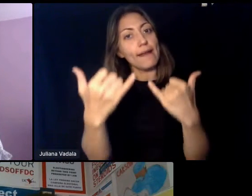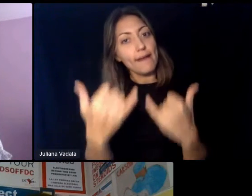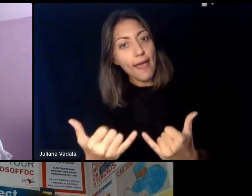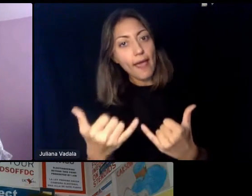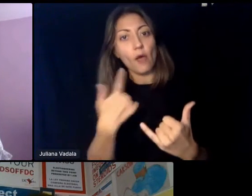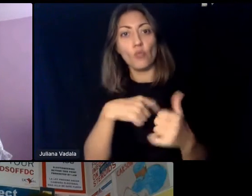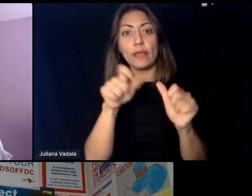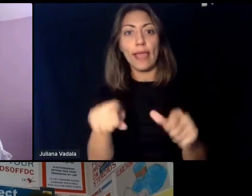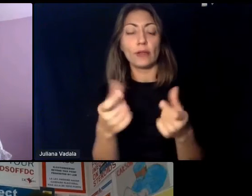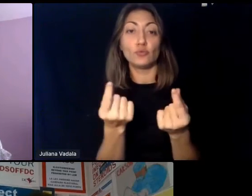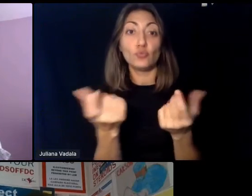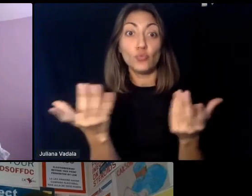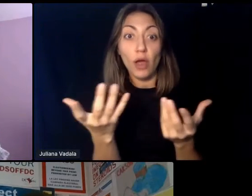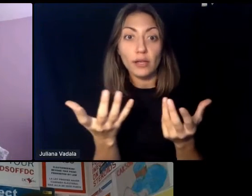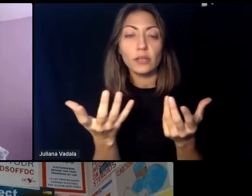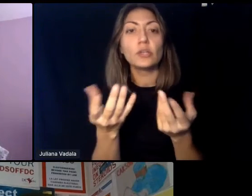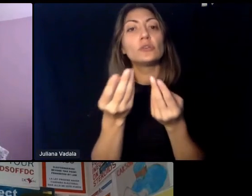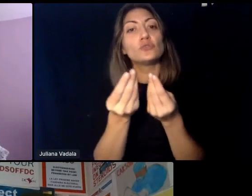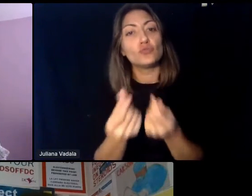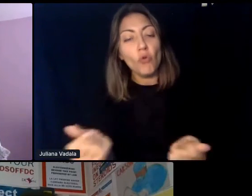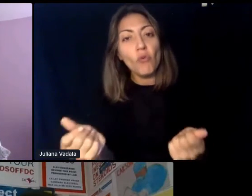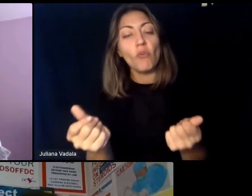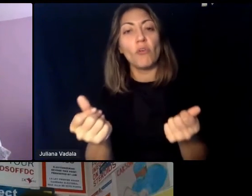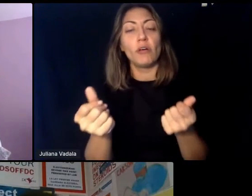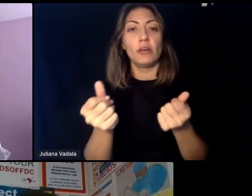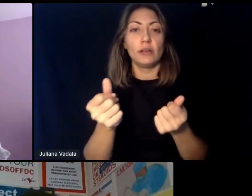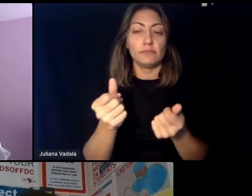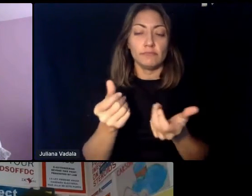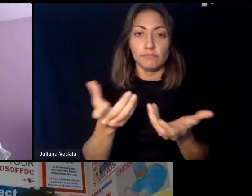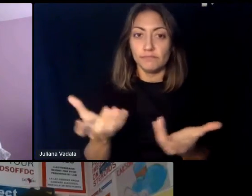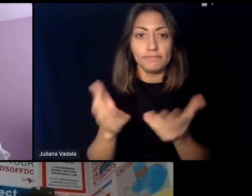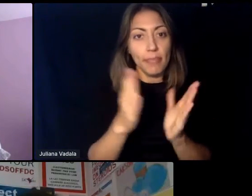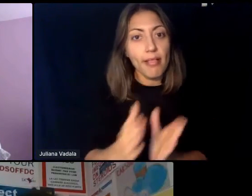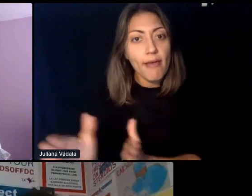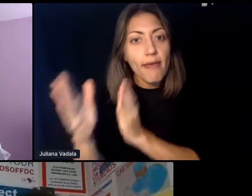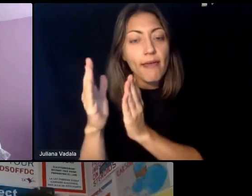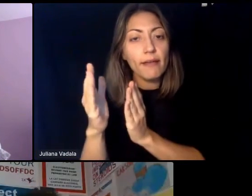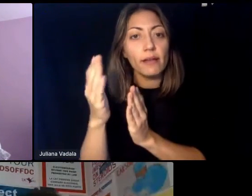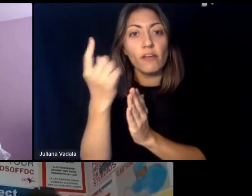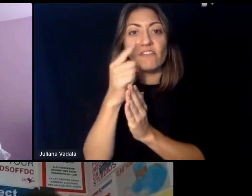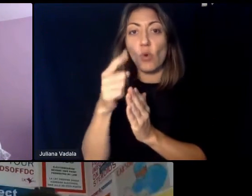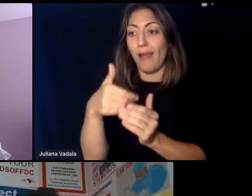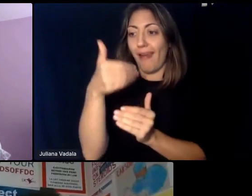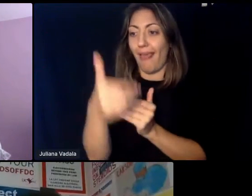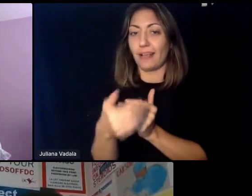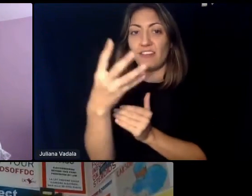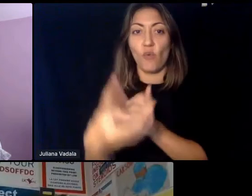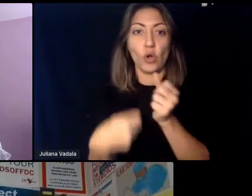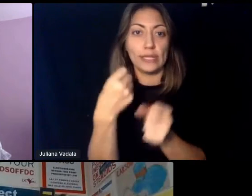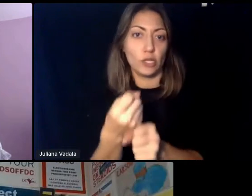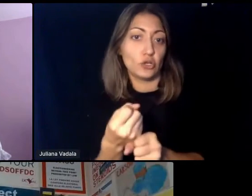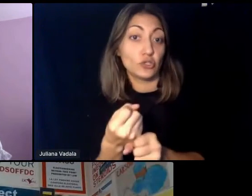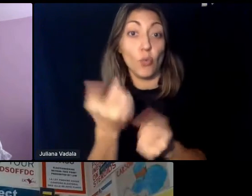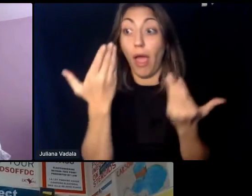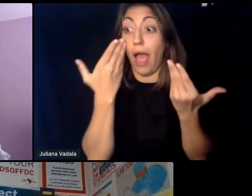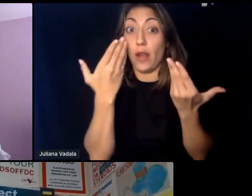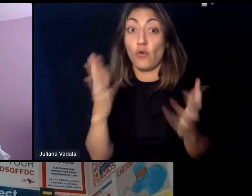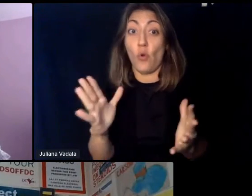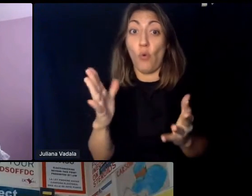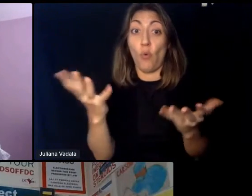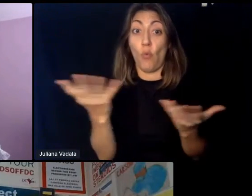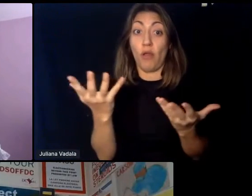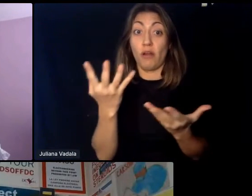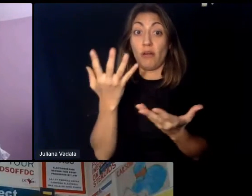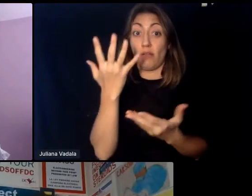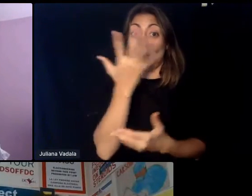towards justice. Because I don't know what another 4 years will bring, but I'm not willing to find out.